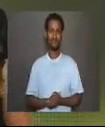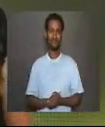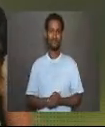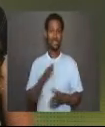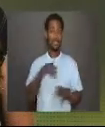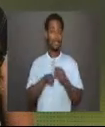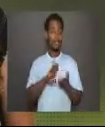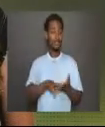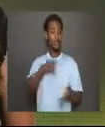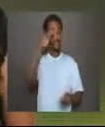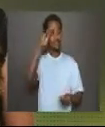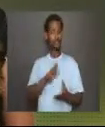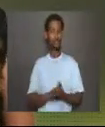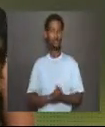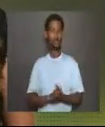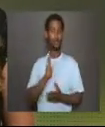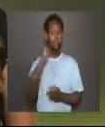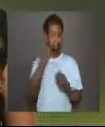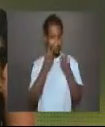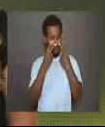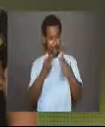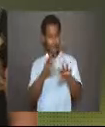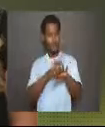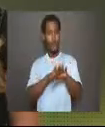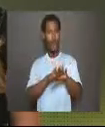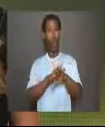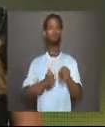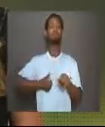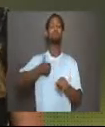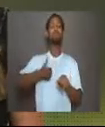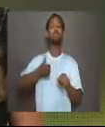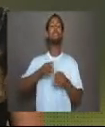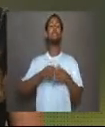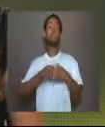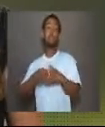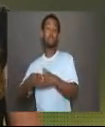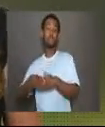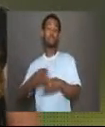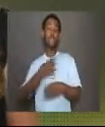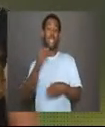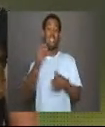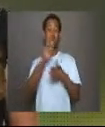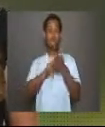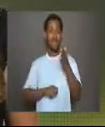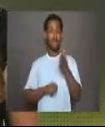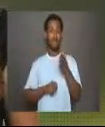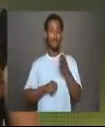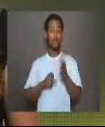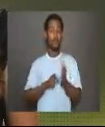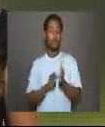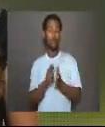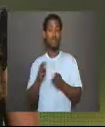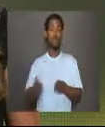In this lesson, we will focus on the main principles and values of a democratic